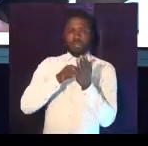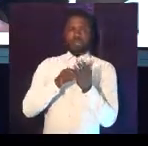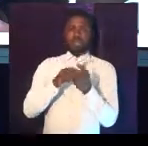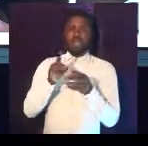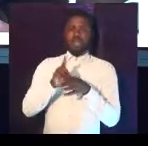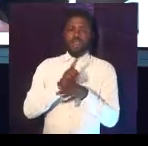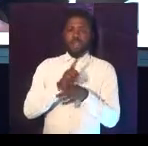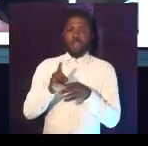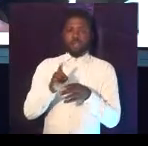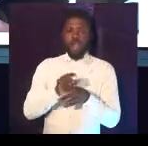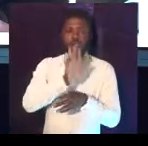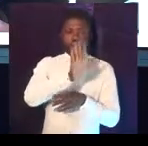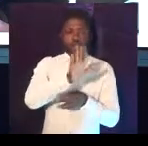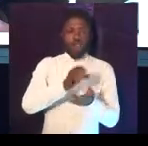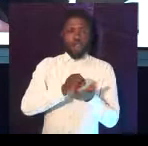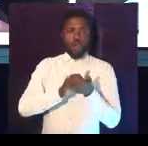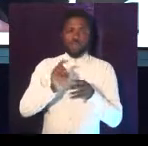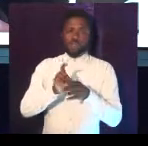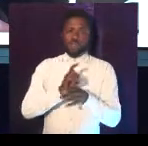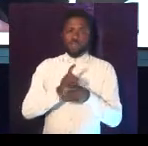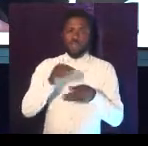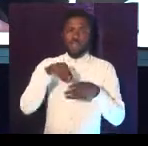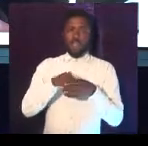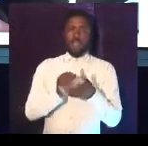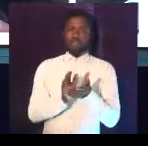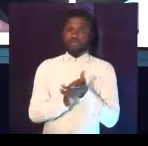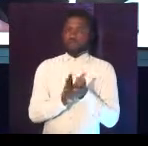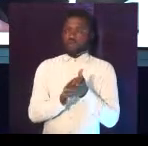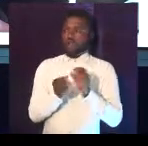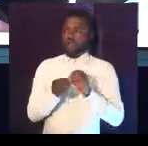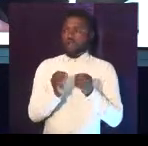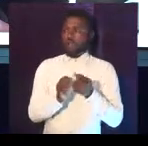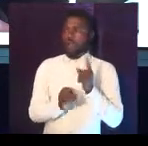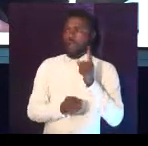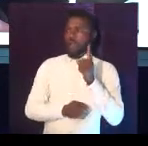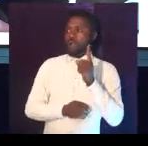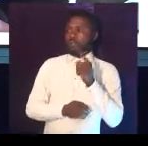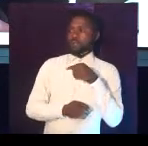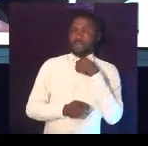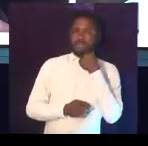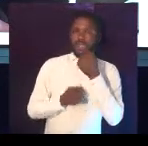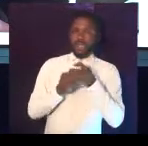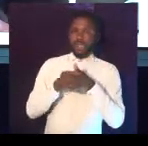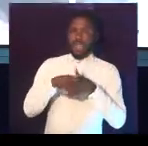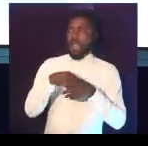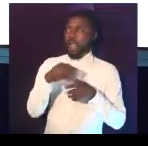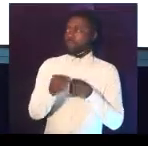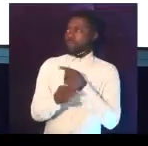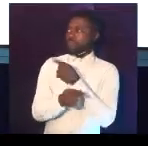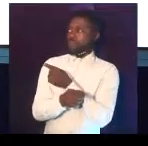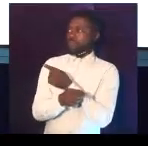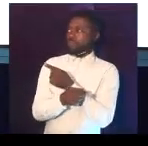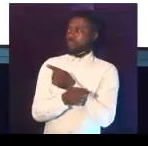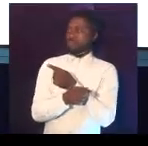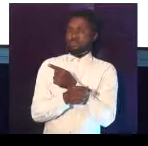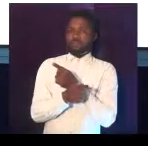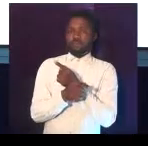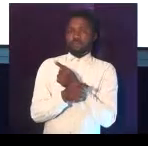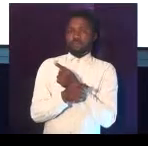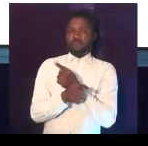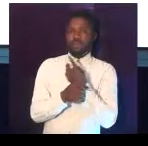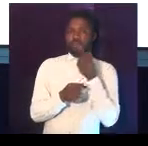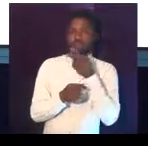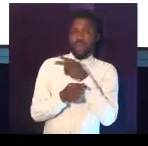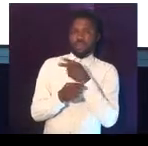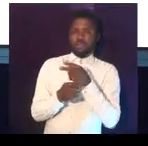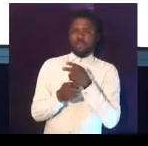those duties duties, your own duty in school. 1, I'm listening, say it out.